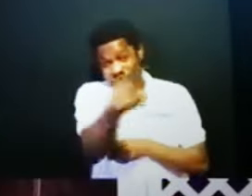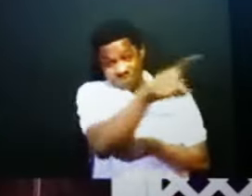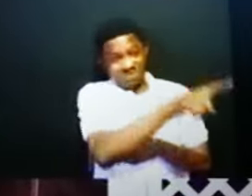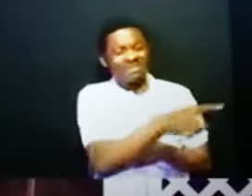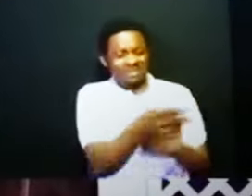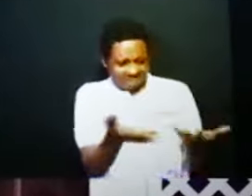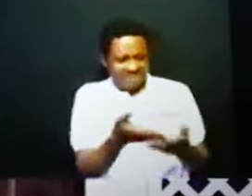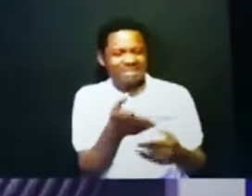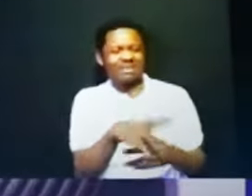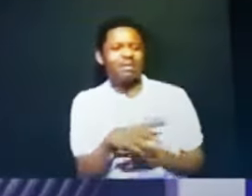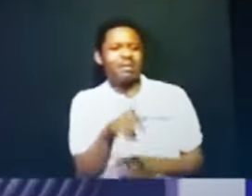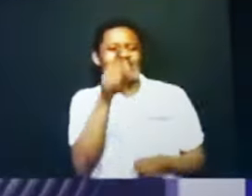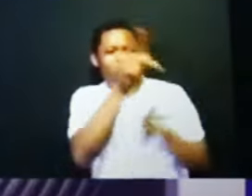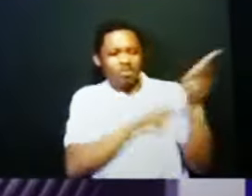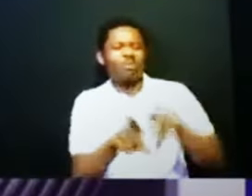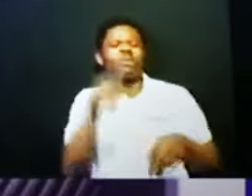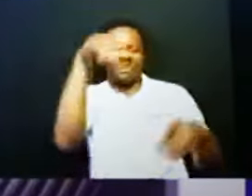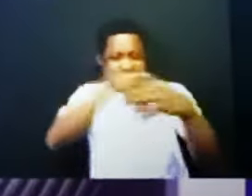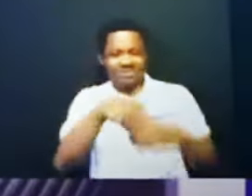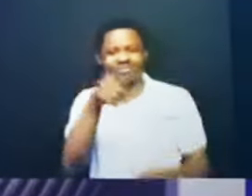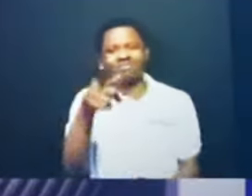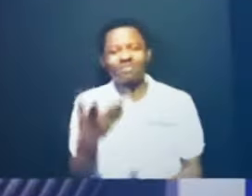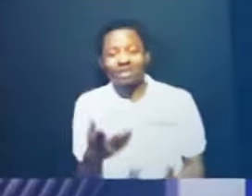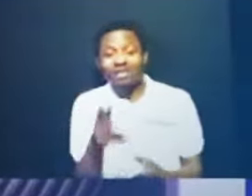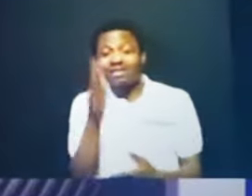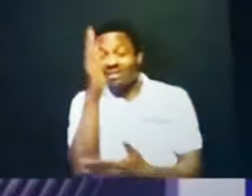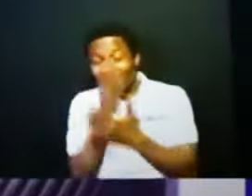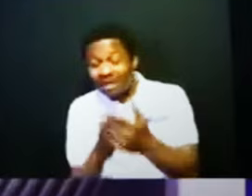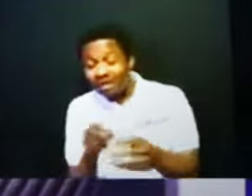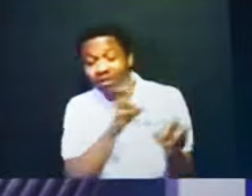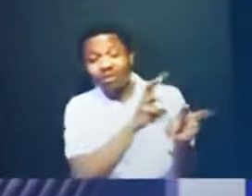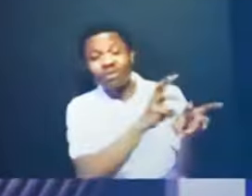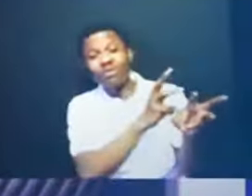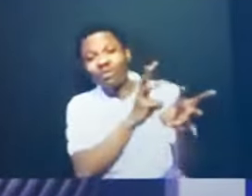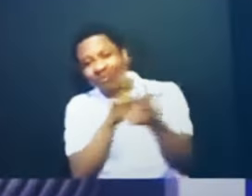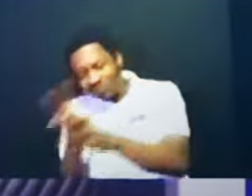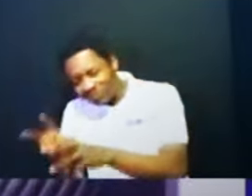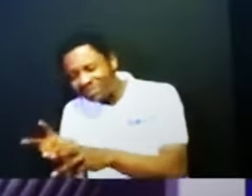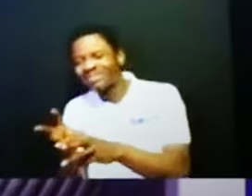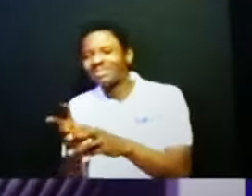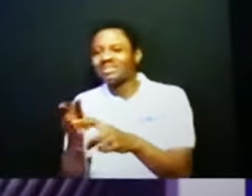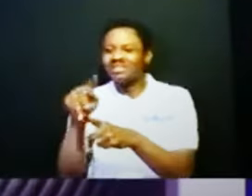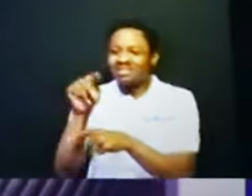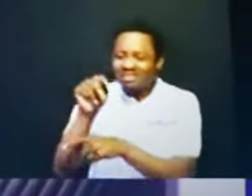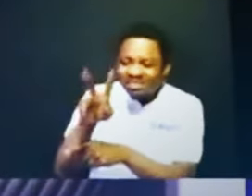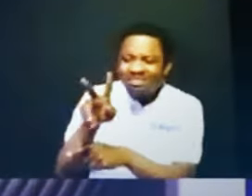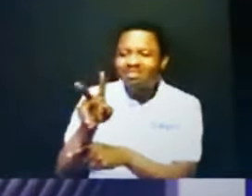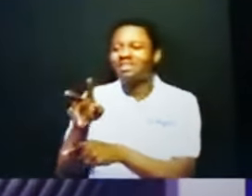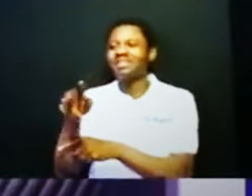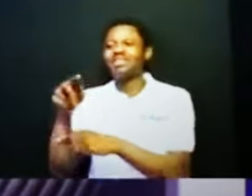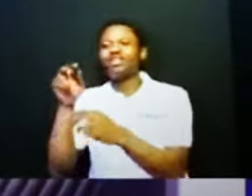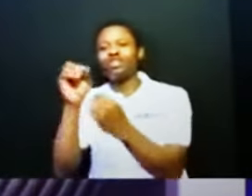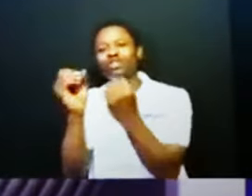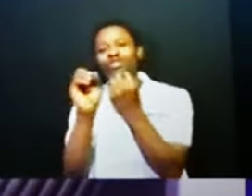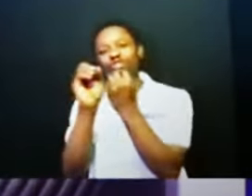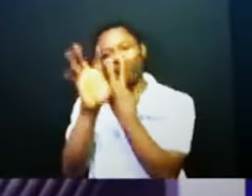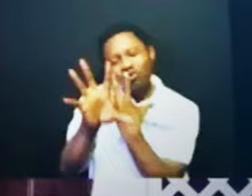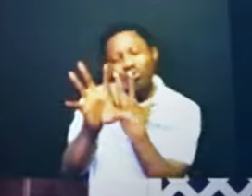All of you are part of the people. Those of you listening to me, watching, and even the people sitting here, you're all part of